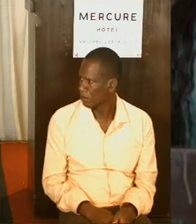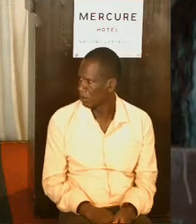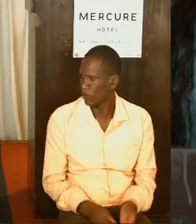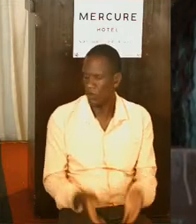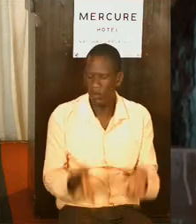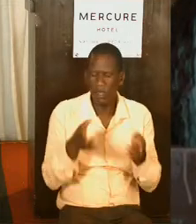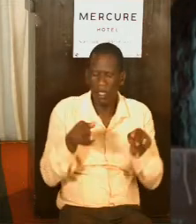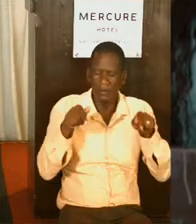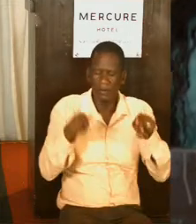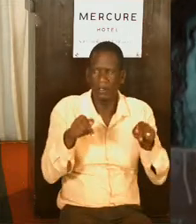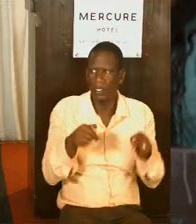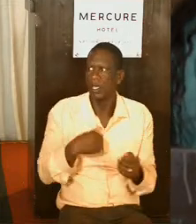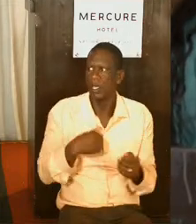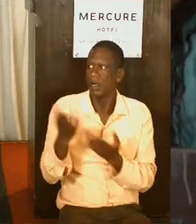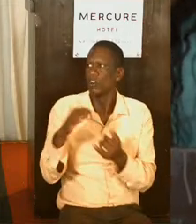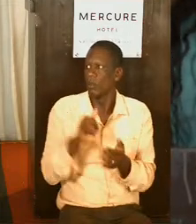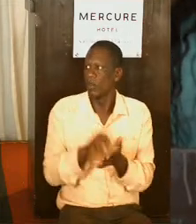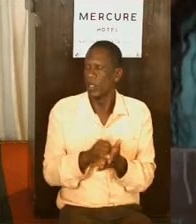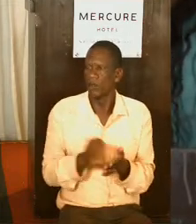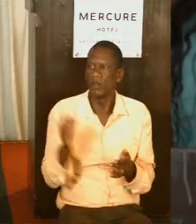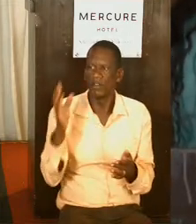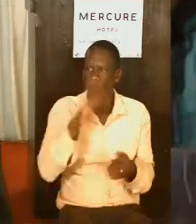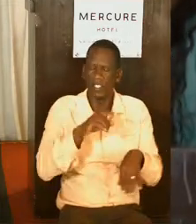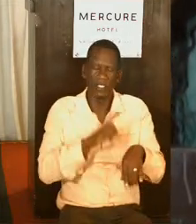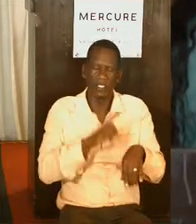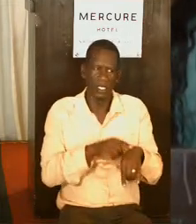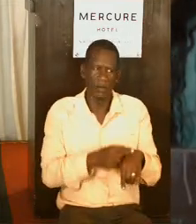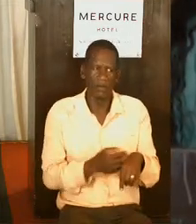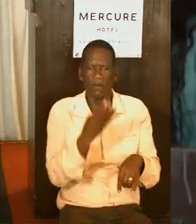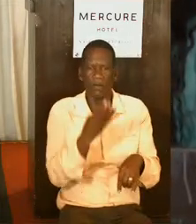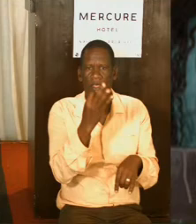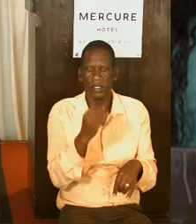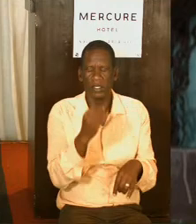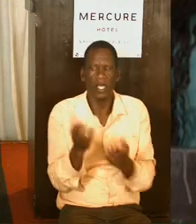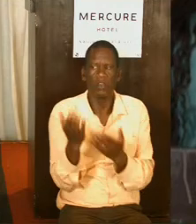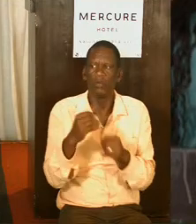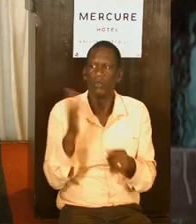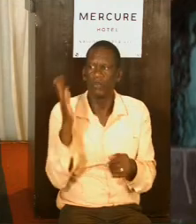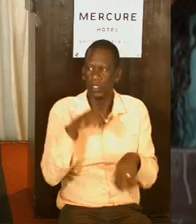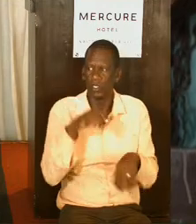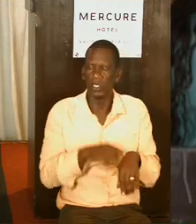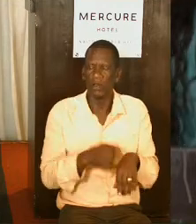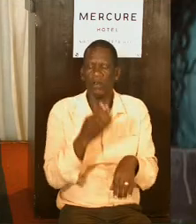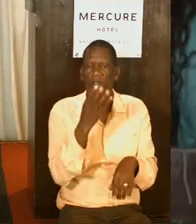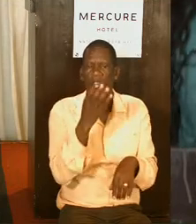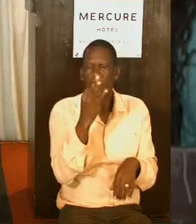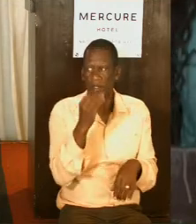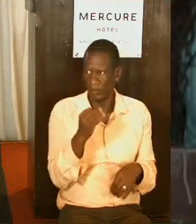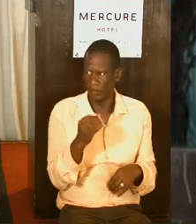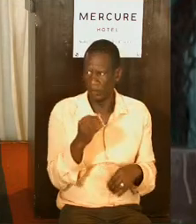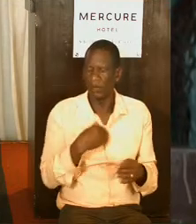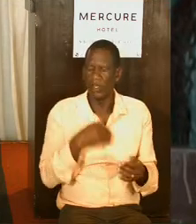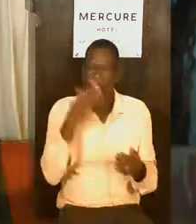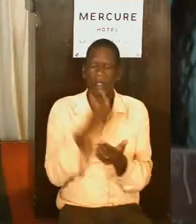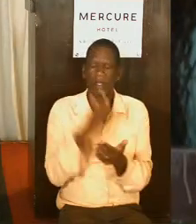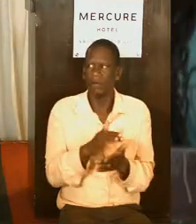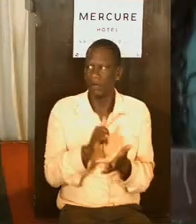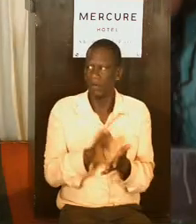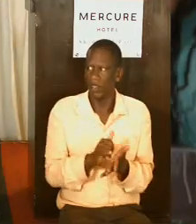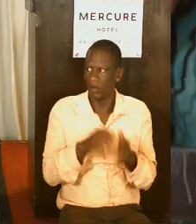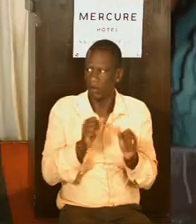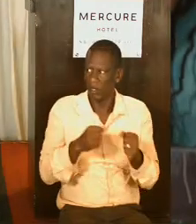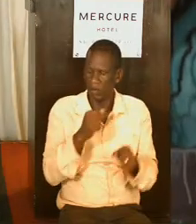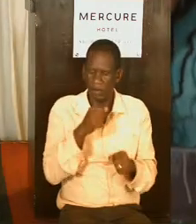today I I was hoping that we will finish at exactly 4 30. and I believe that will